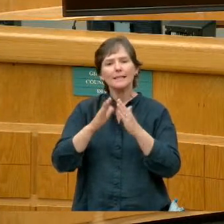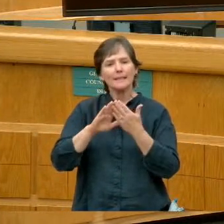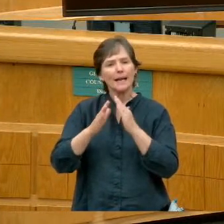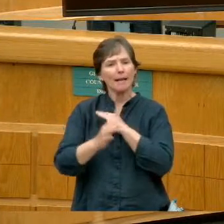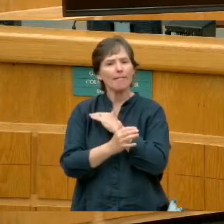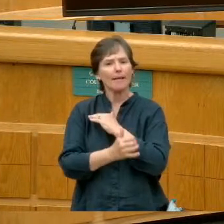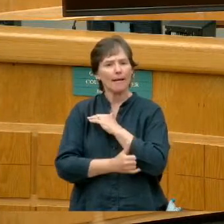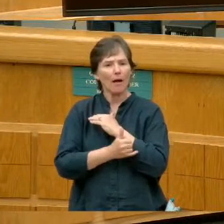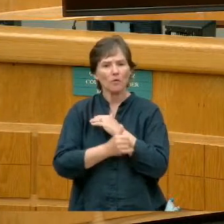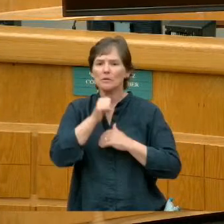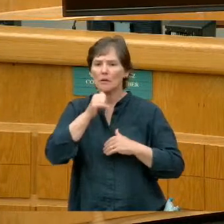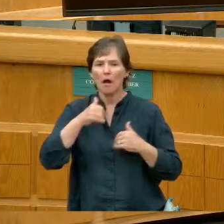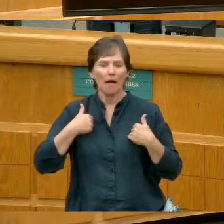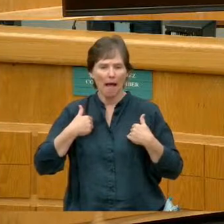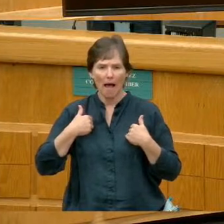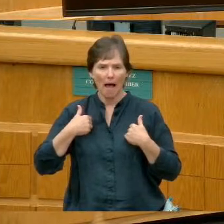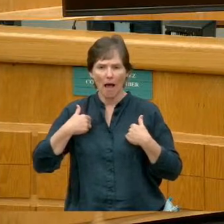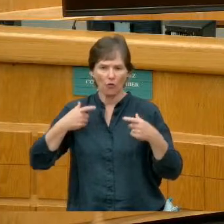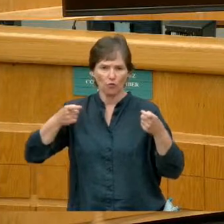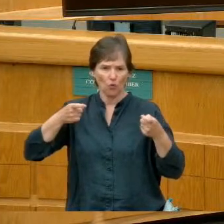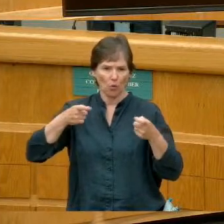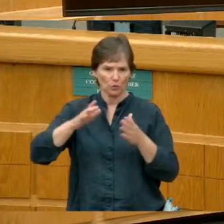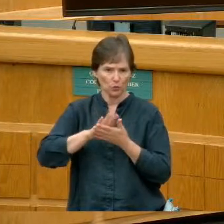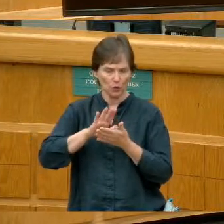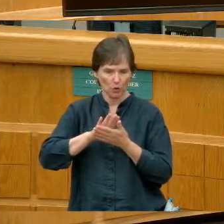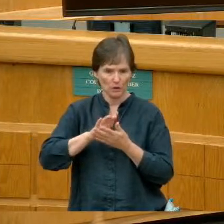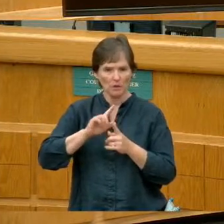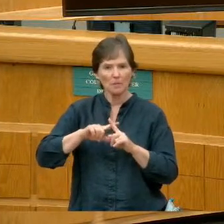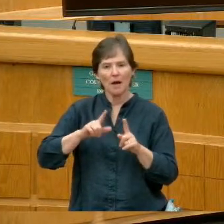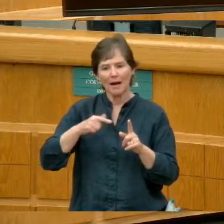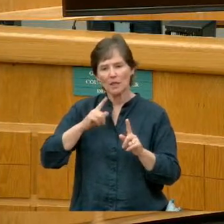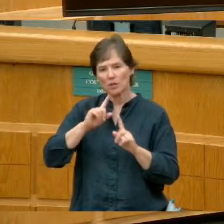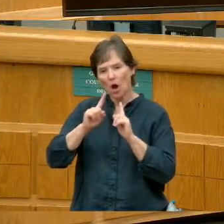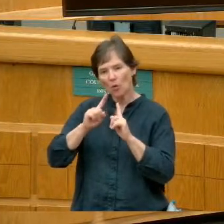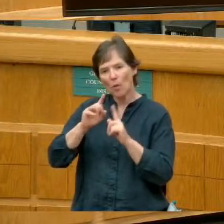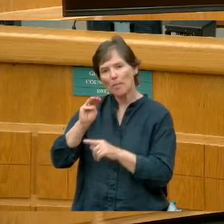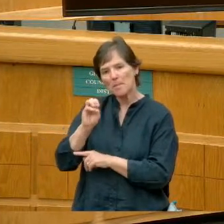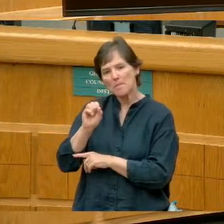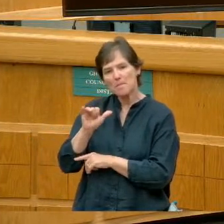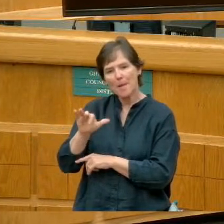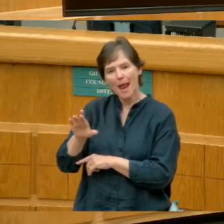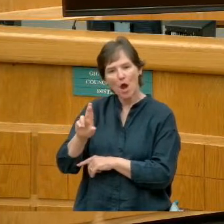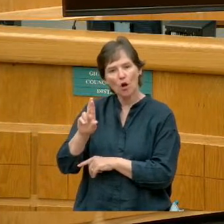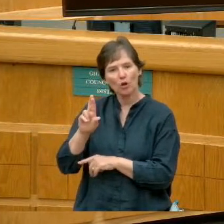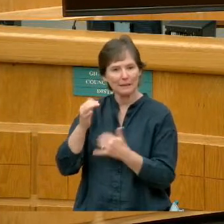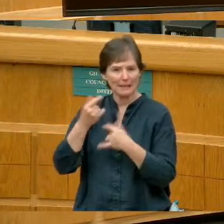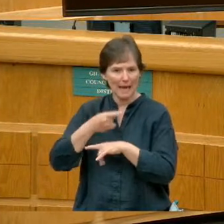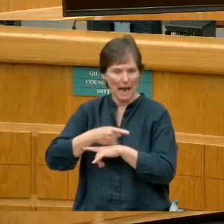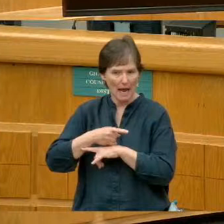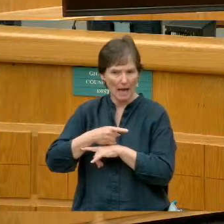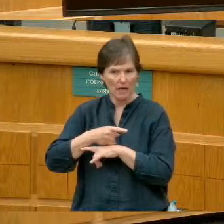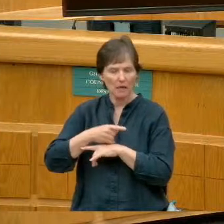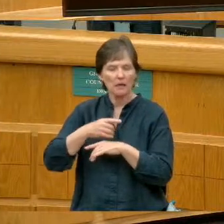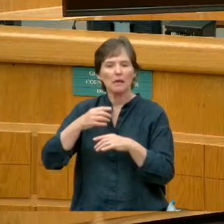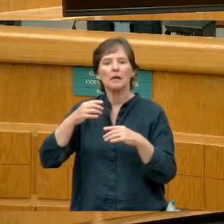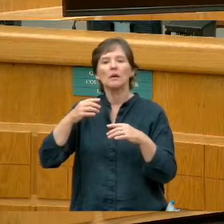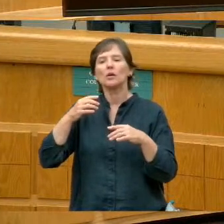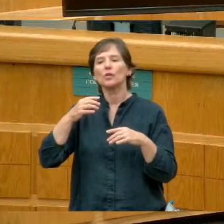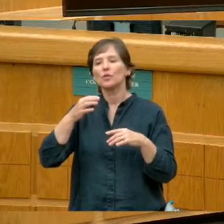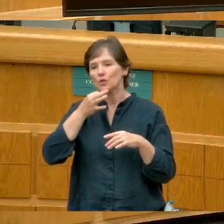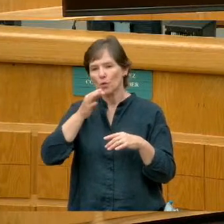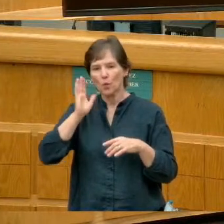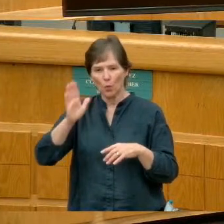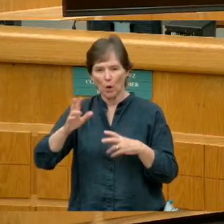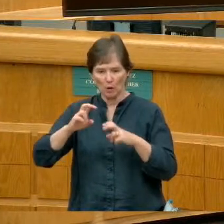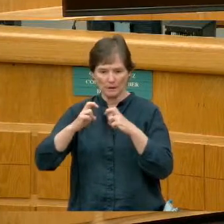mayor today. He and I were meeting, and we're going to get the judge involved too, but we do need to sit down with all superintendents. I encourage the mayor to do